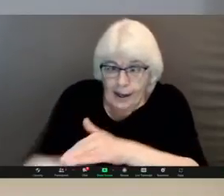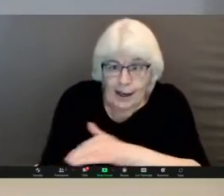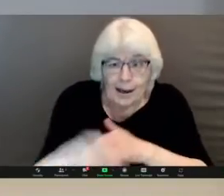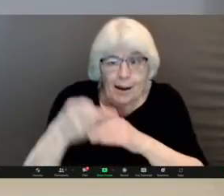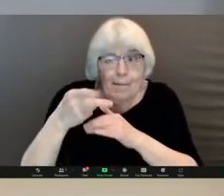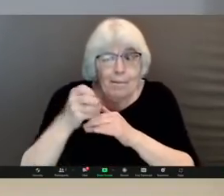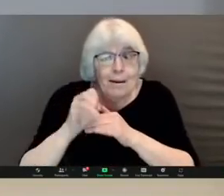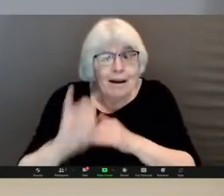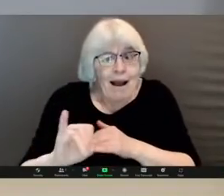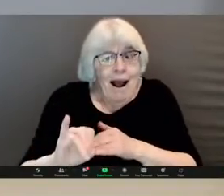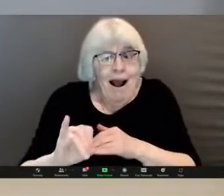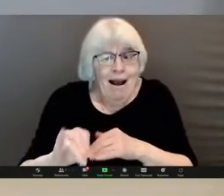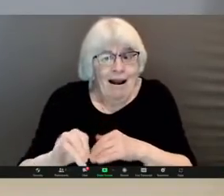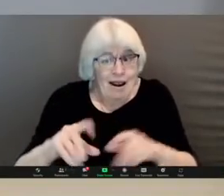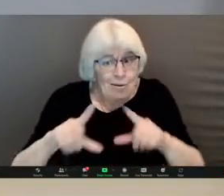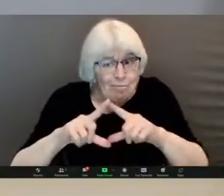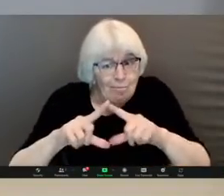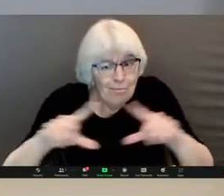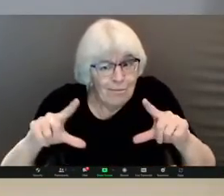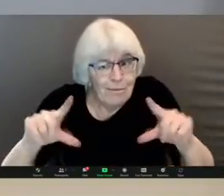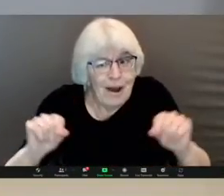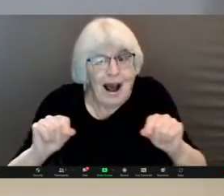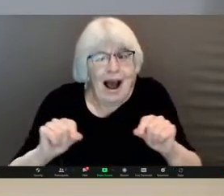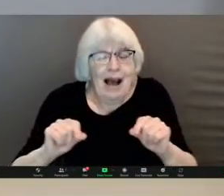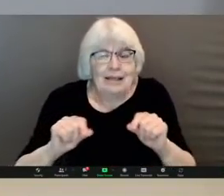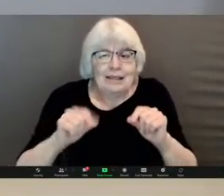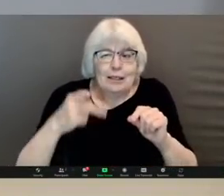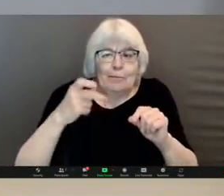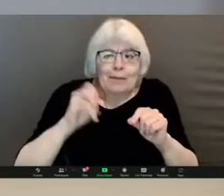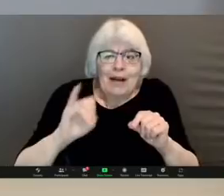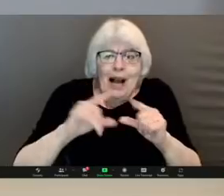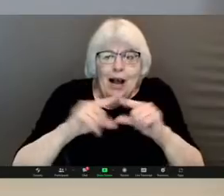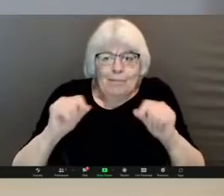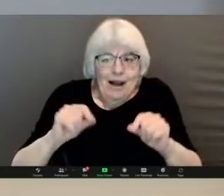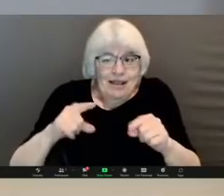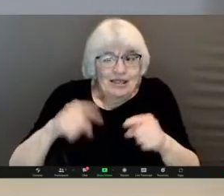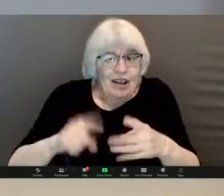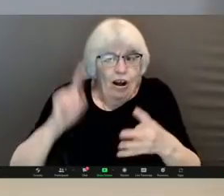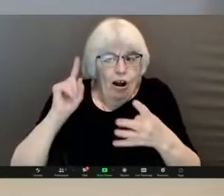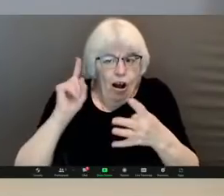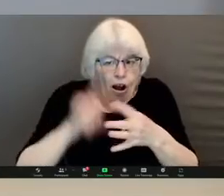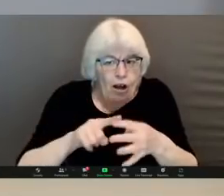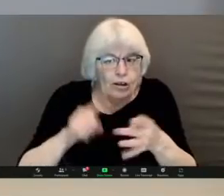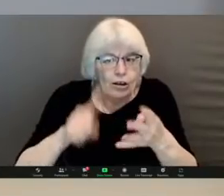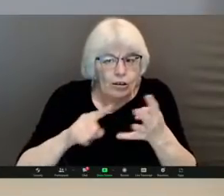until at least mid-October. Screening and testing at the points of entry allows for early